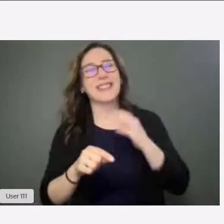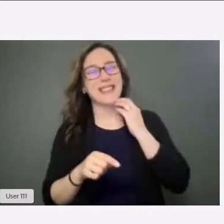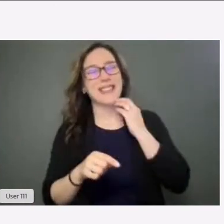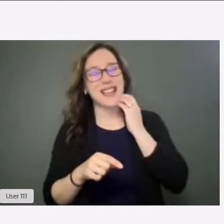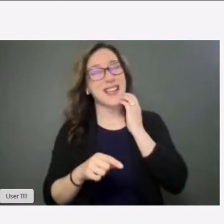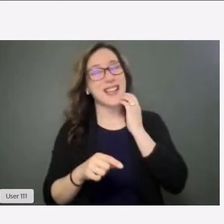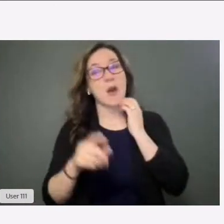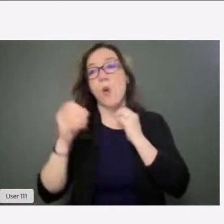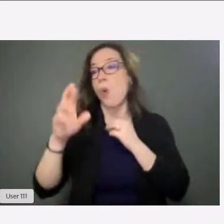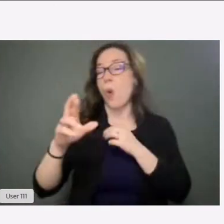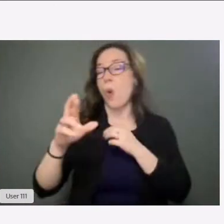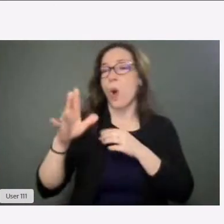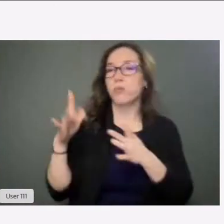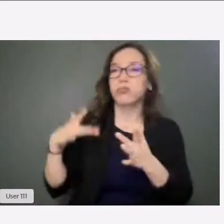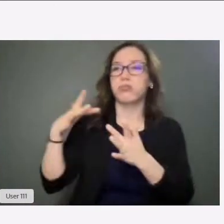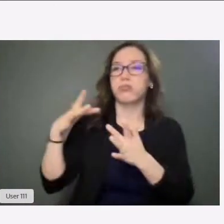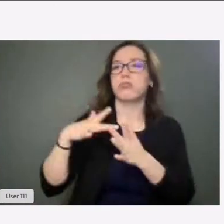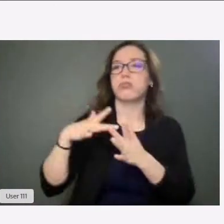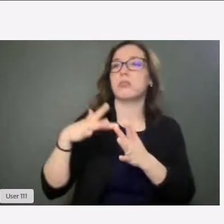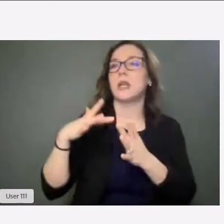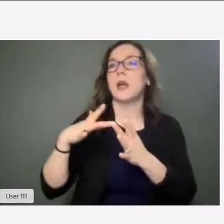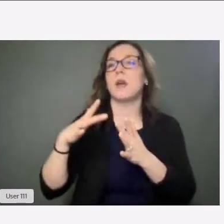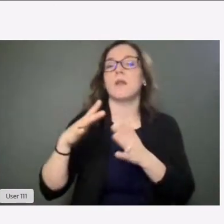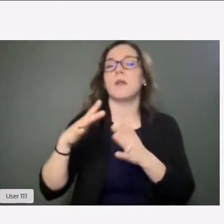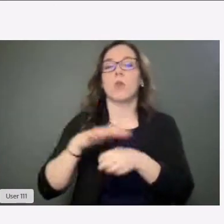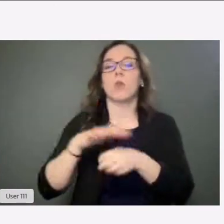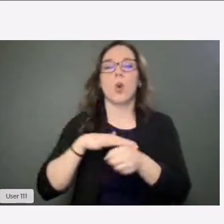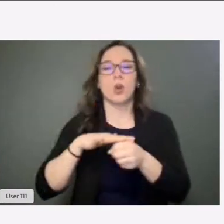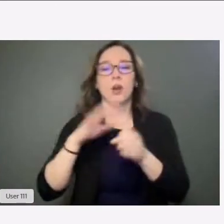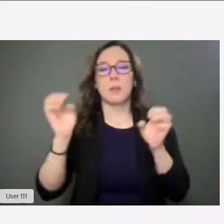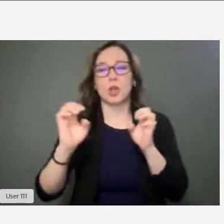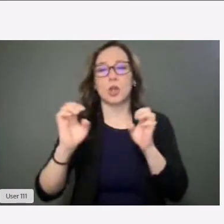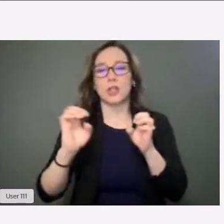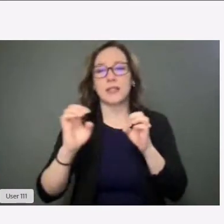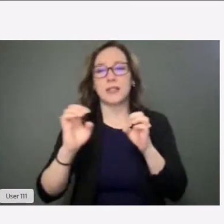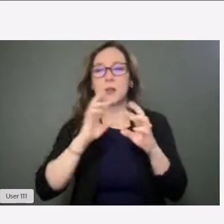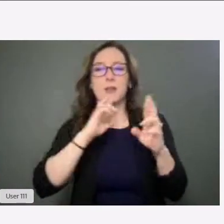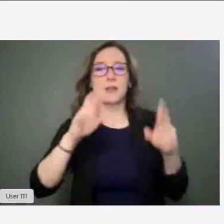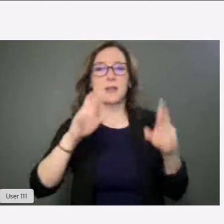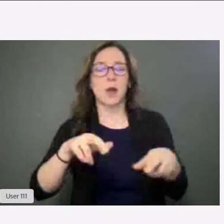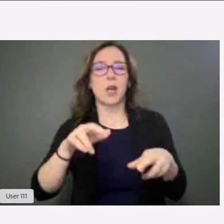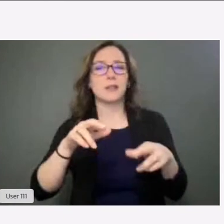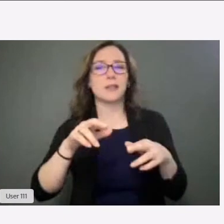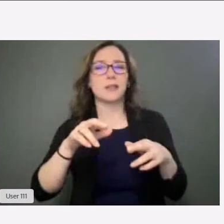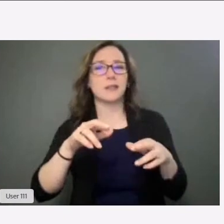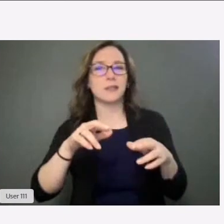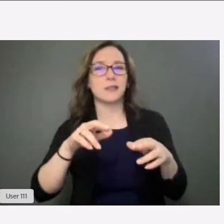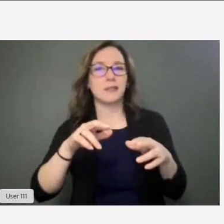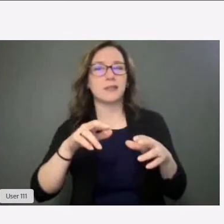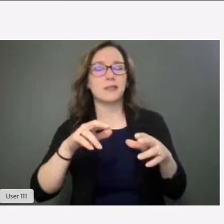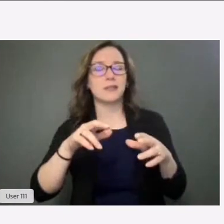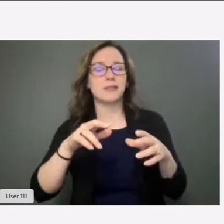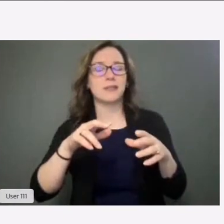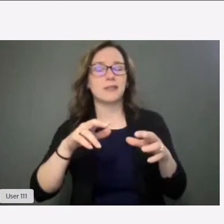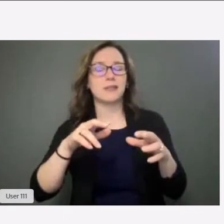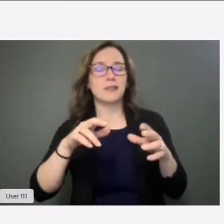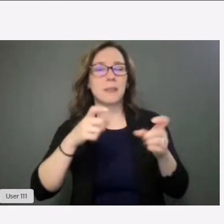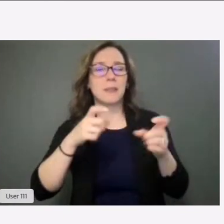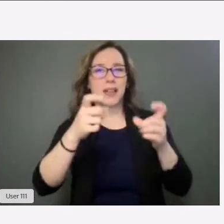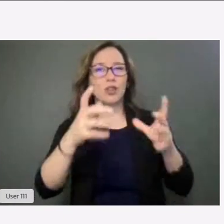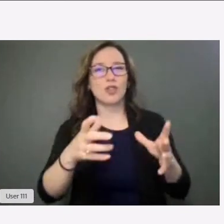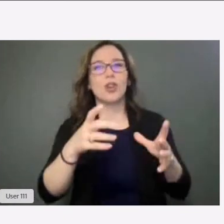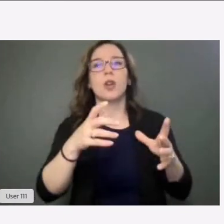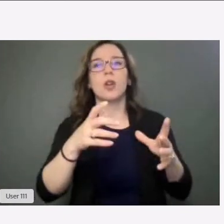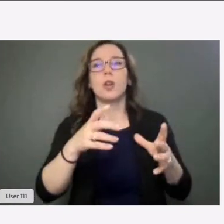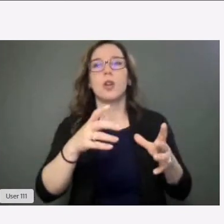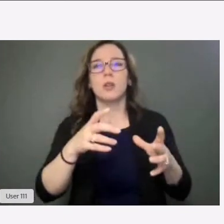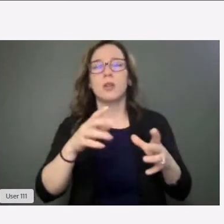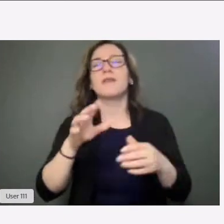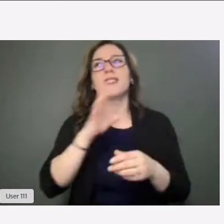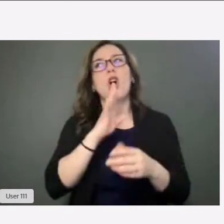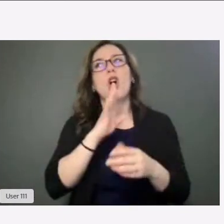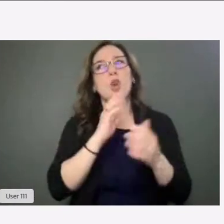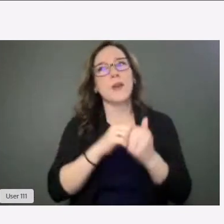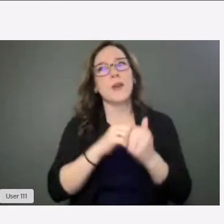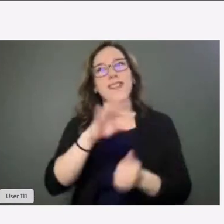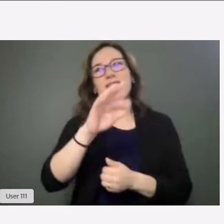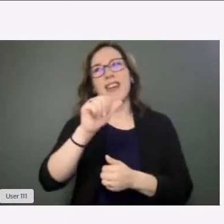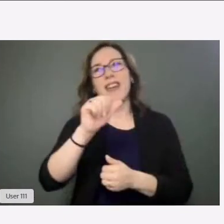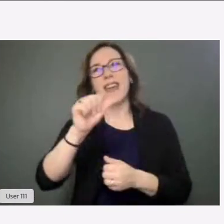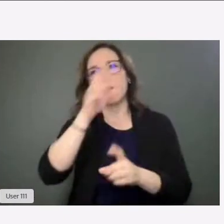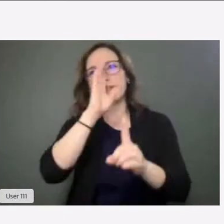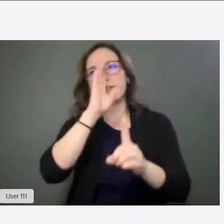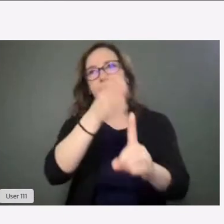reach out to your local emergency manager, but I would say talk to the FAA. Would that be a fair response? Yeah, I think for this case, the